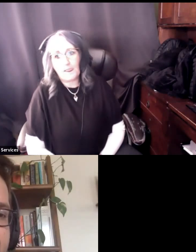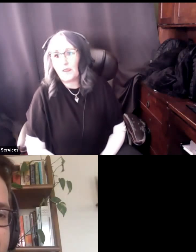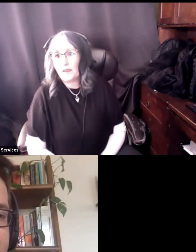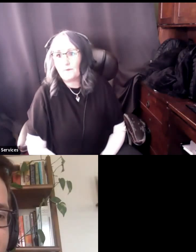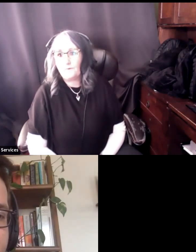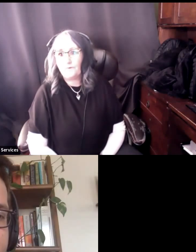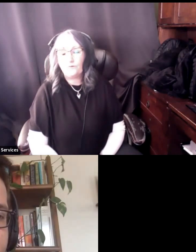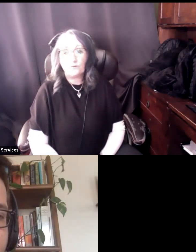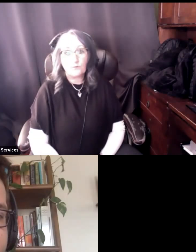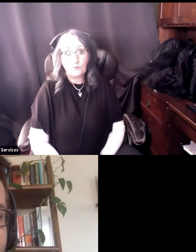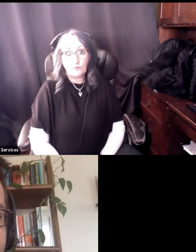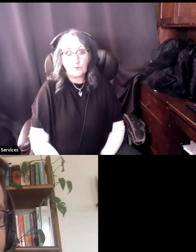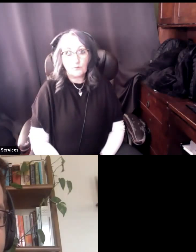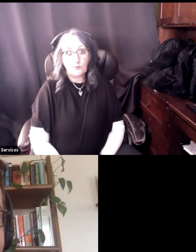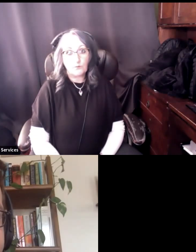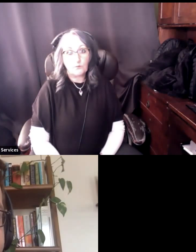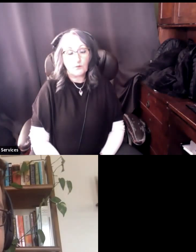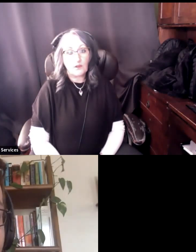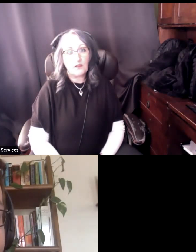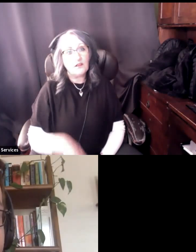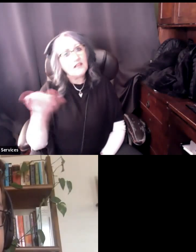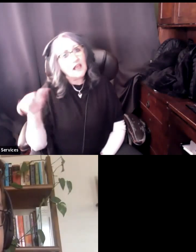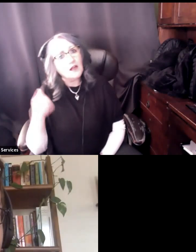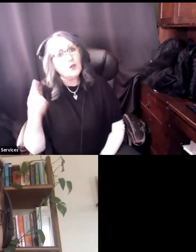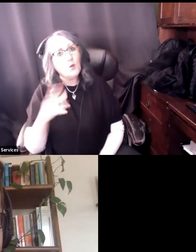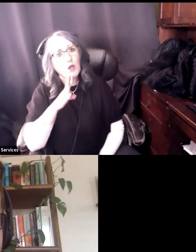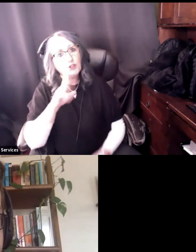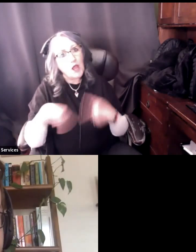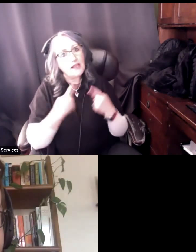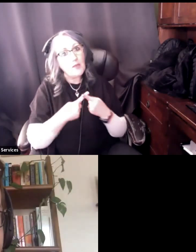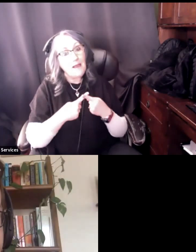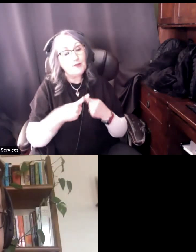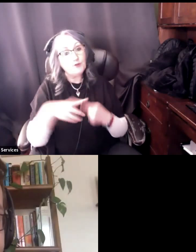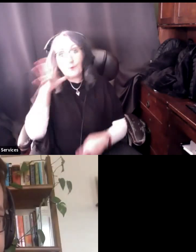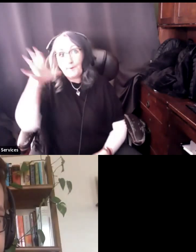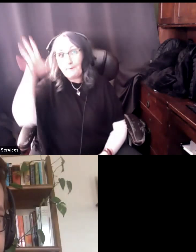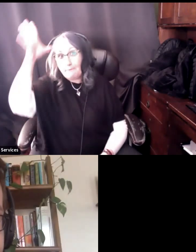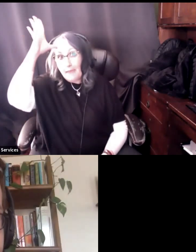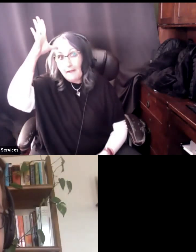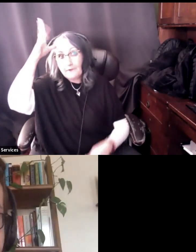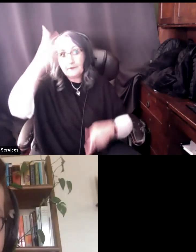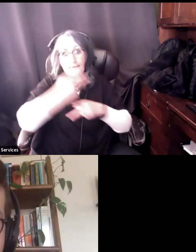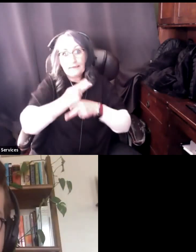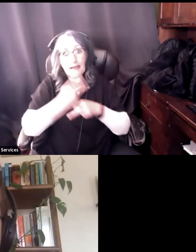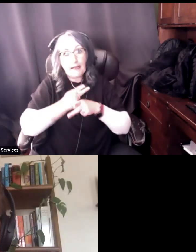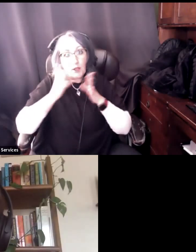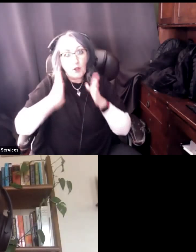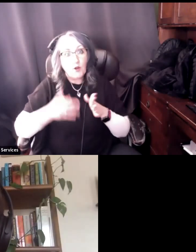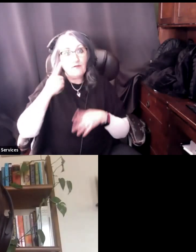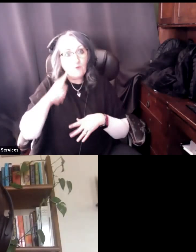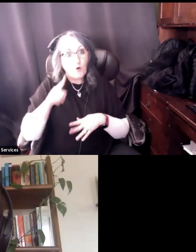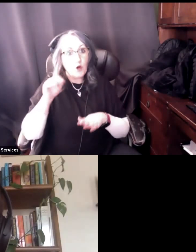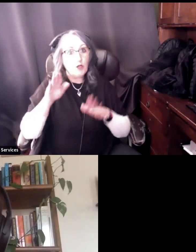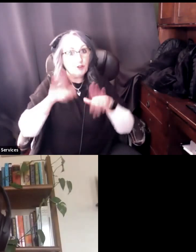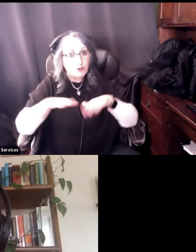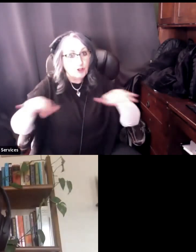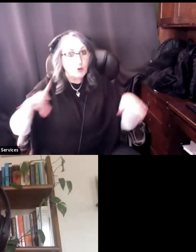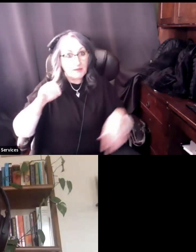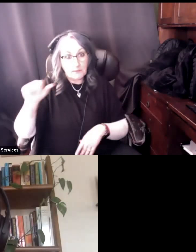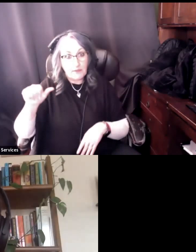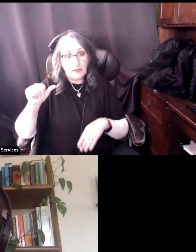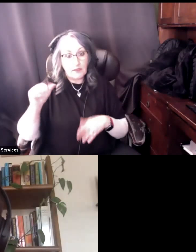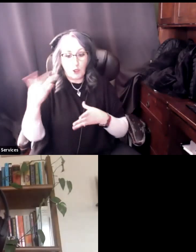Is there any talk about offering the vaccine to parent caretakers of children with disabilities, including adult children, those